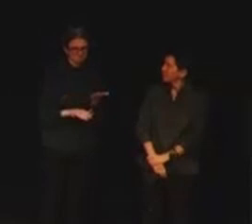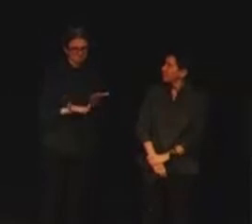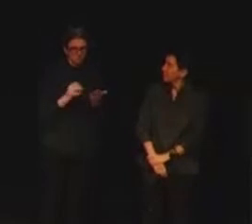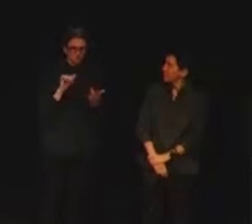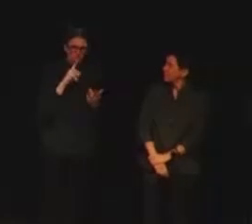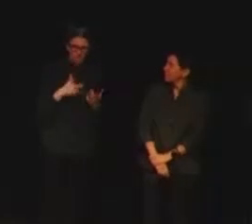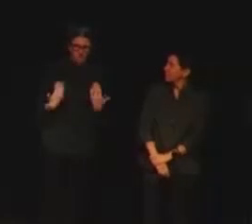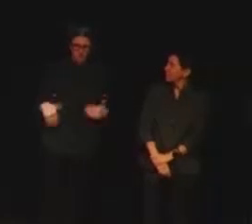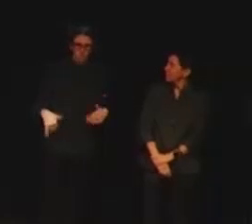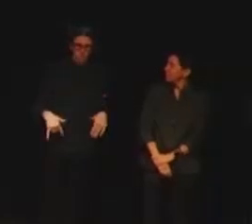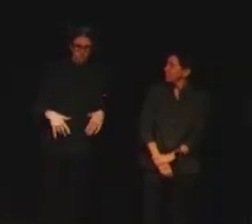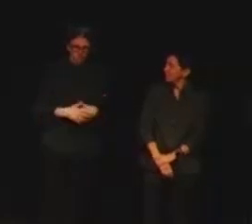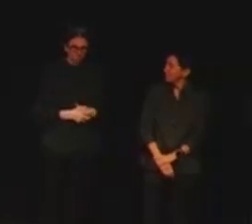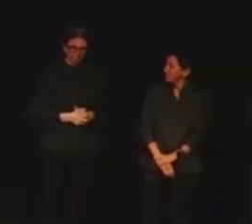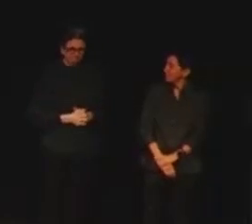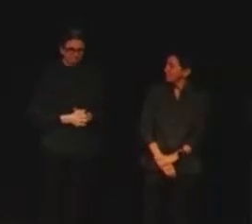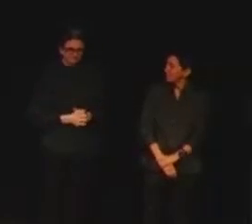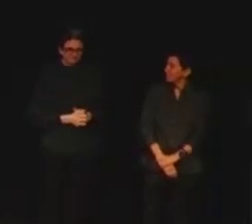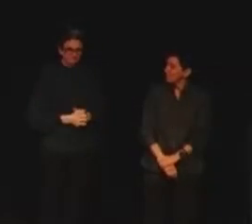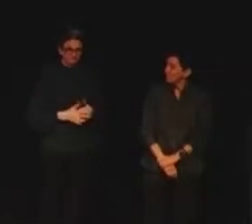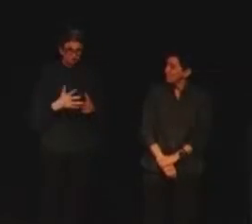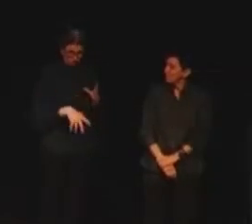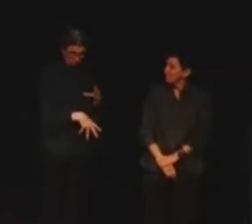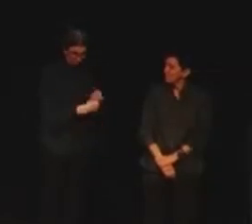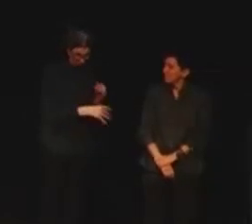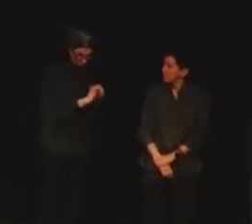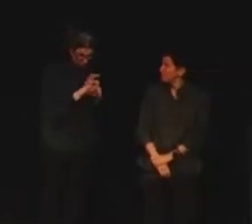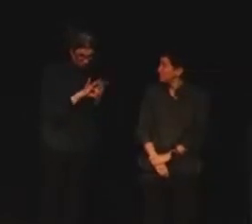that was a really incredible thing. Anything you want to add?